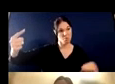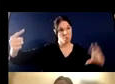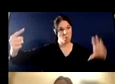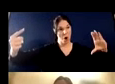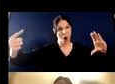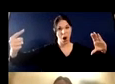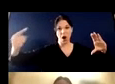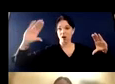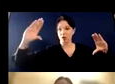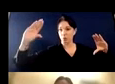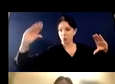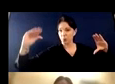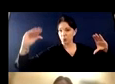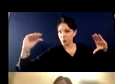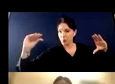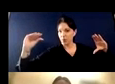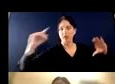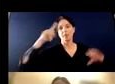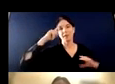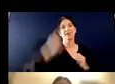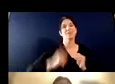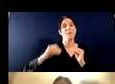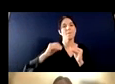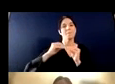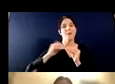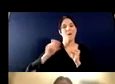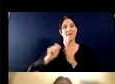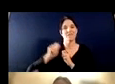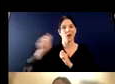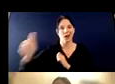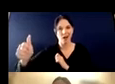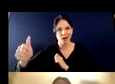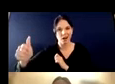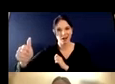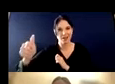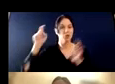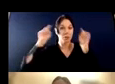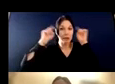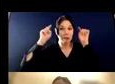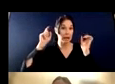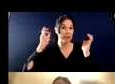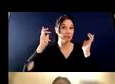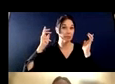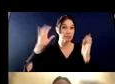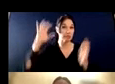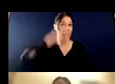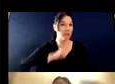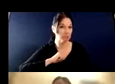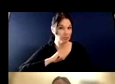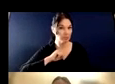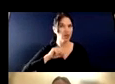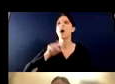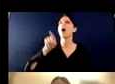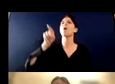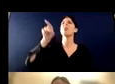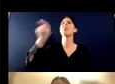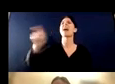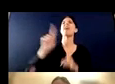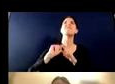voice because it's farther away. So the hearing aid is guessing that that farther away voice is not what I want to